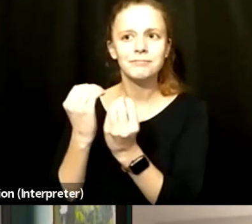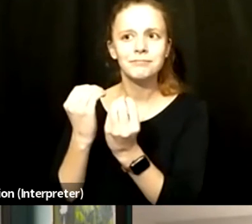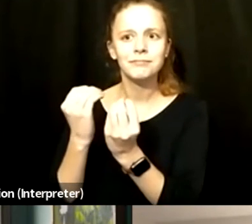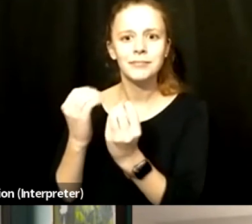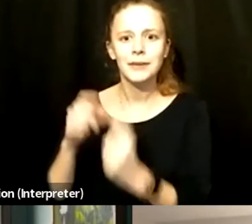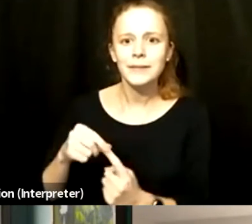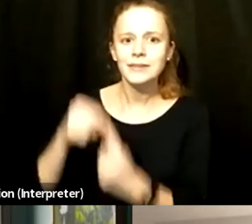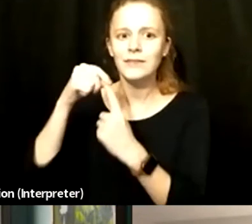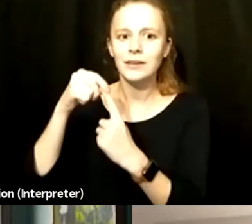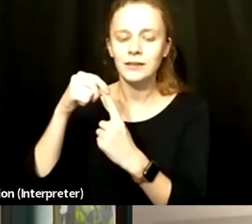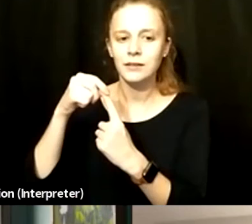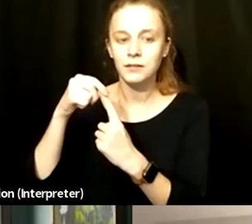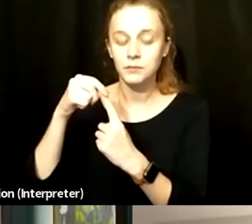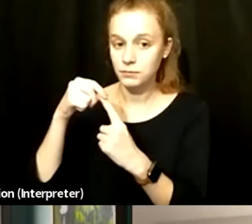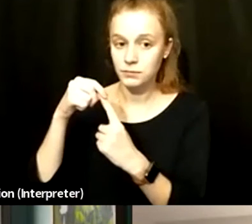Lateral Foundation, like,